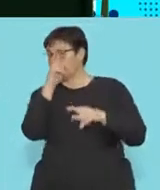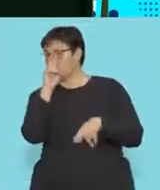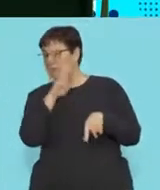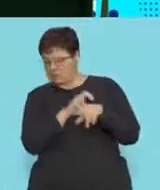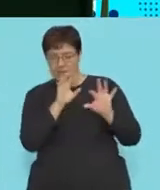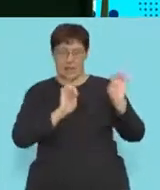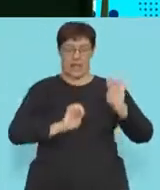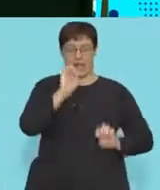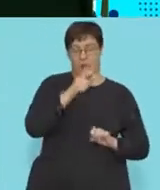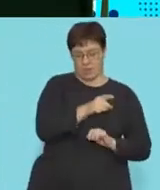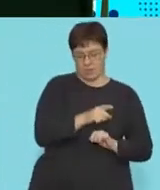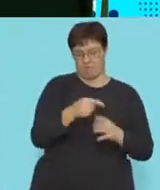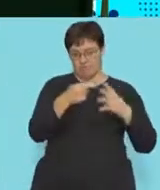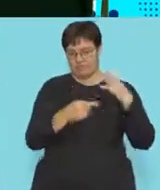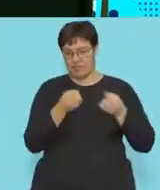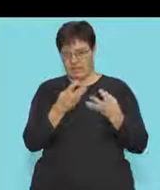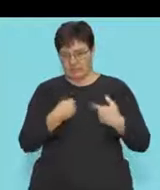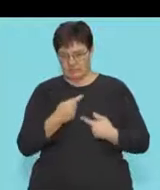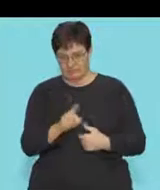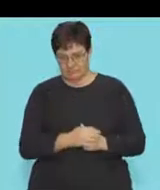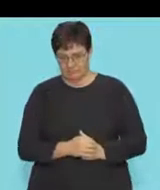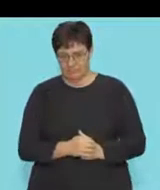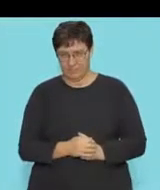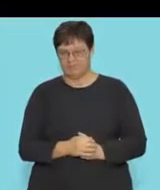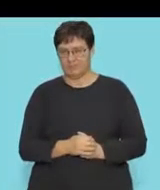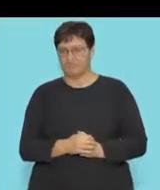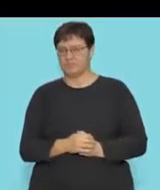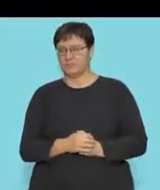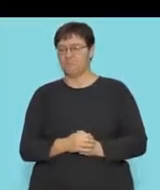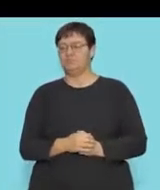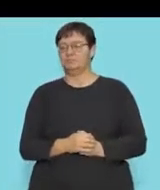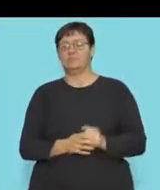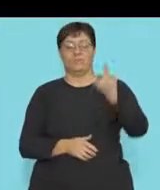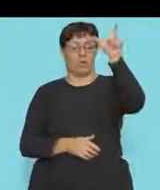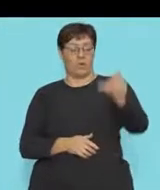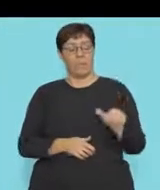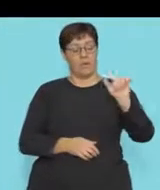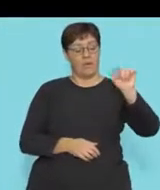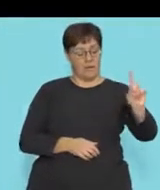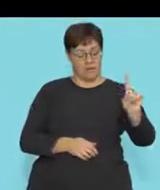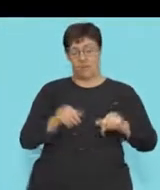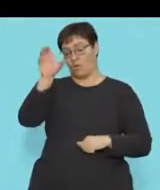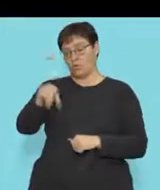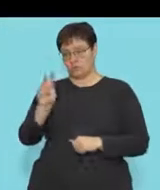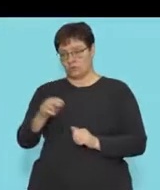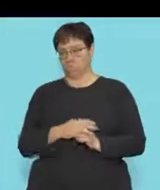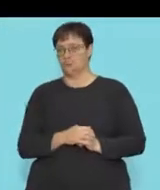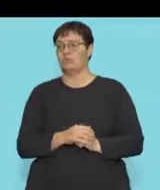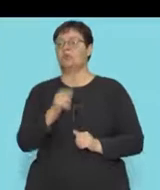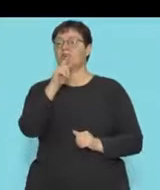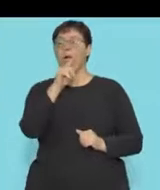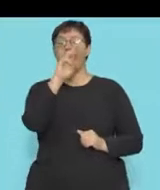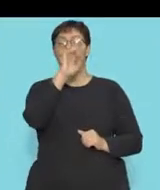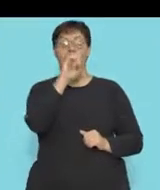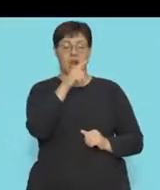then evaluate the terms that are given. So let's try that out. So here we've got column 1, the molecule that